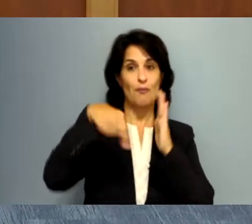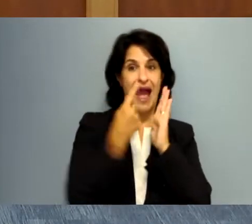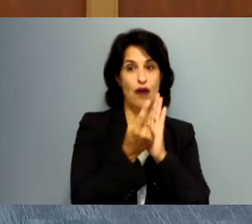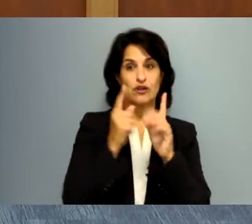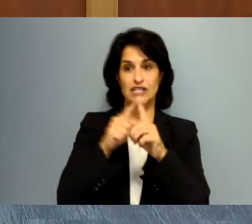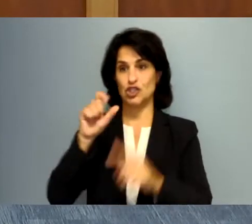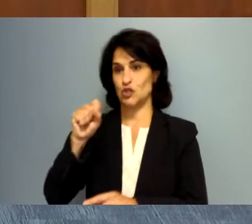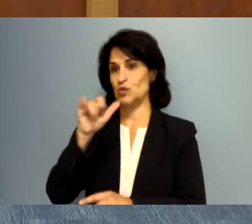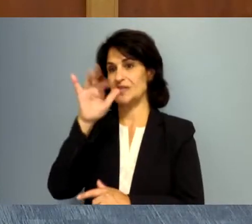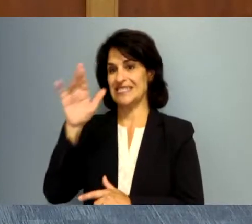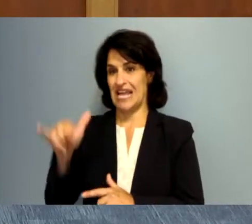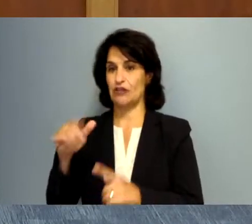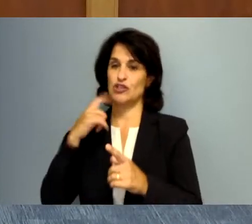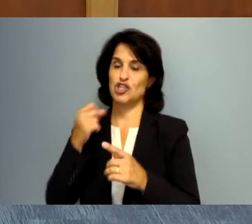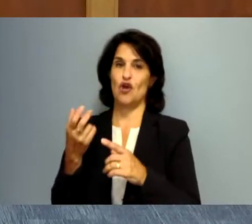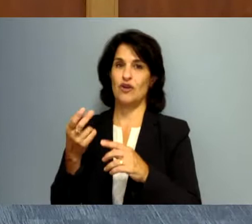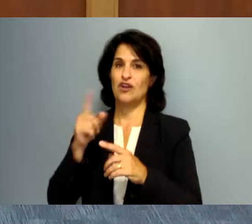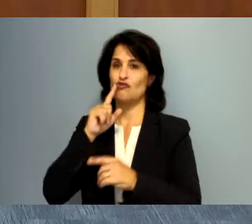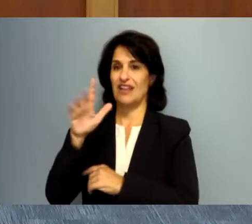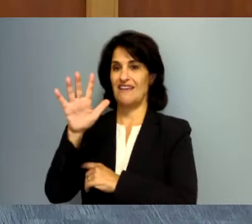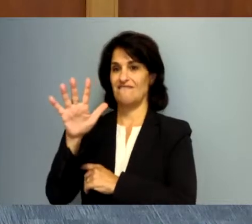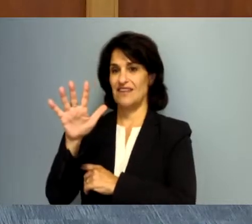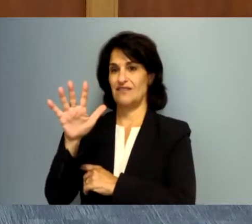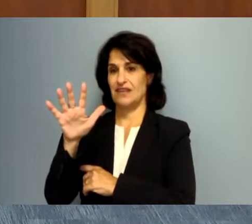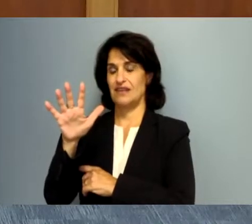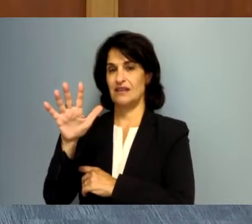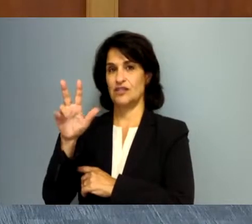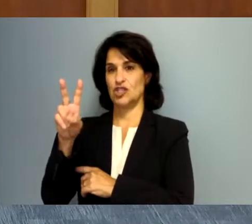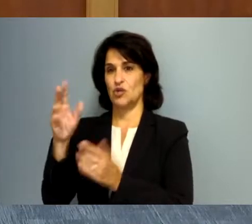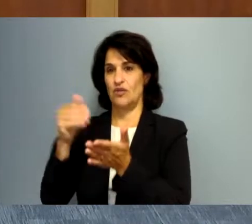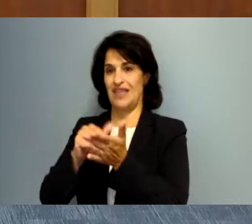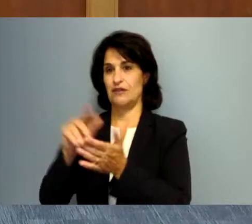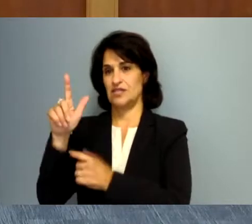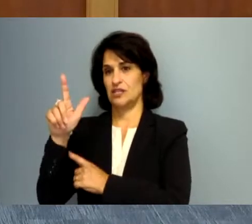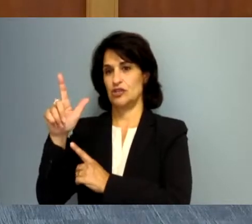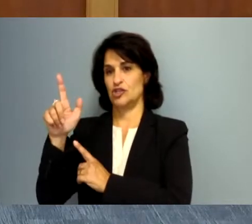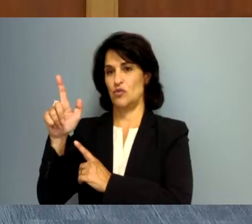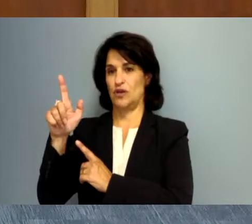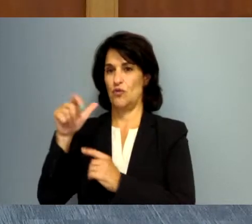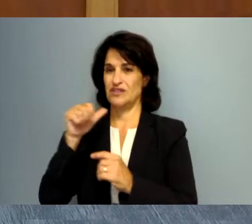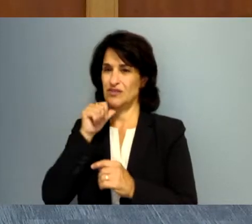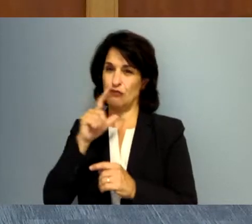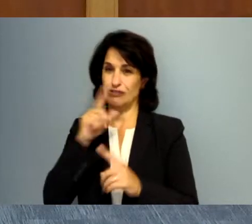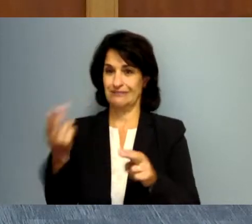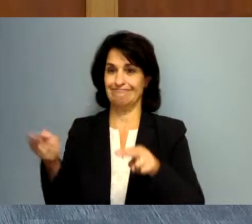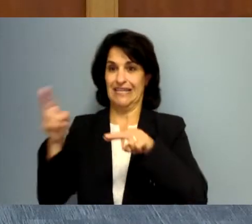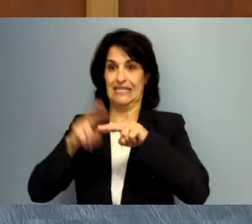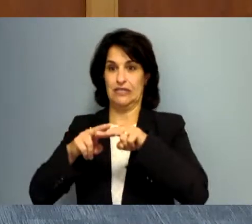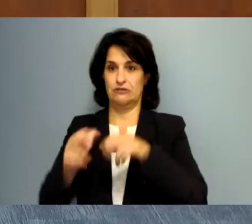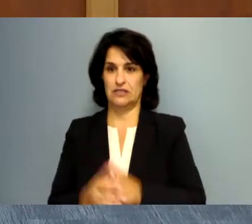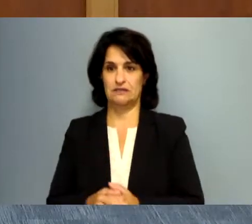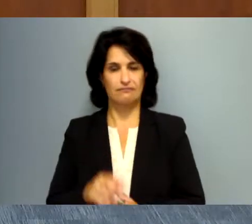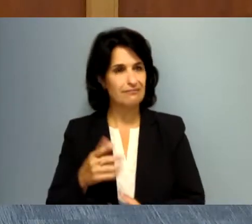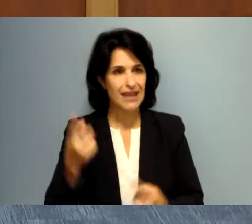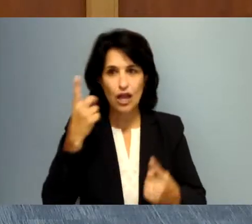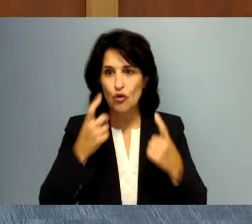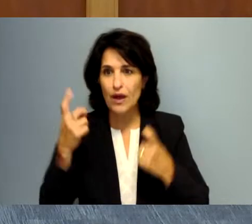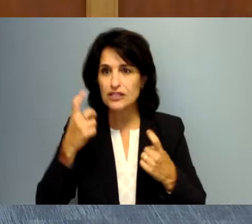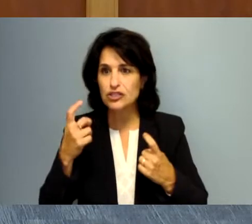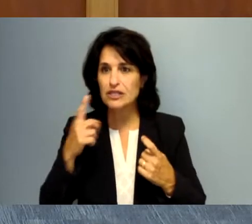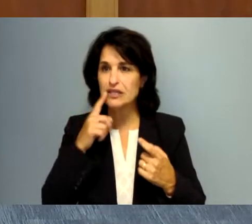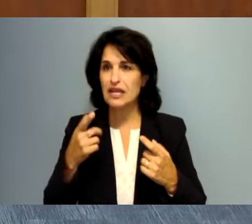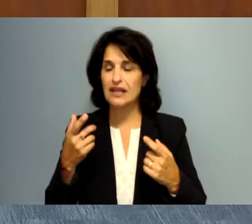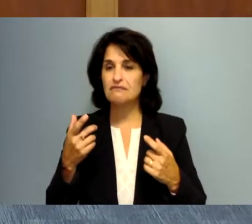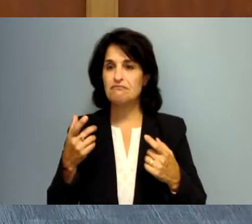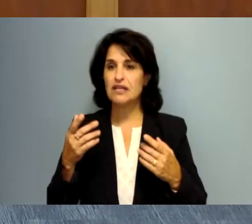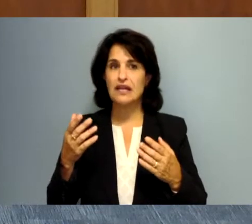right? Yeah, okay, so it's not an increase, yeah. Okay. Other questions? All right, is there a motion regarding items 9,